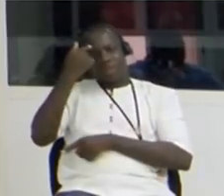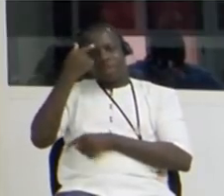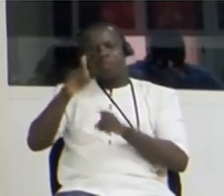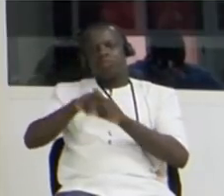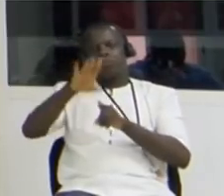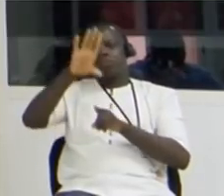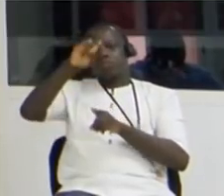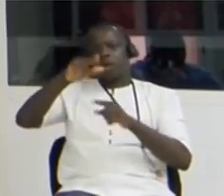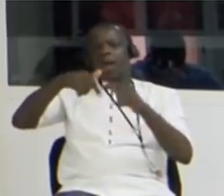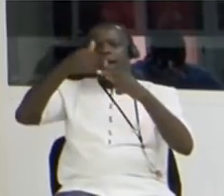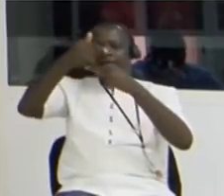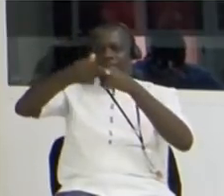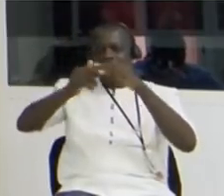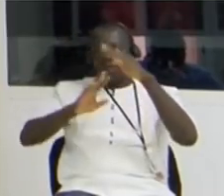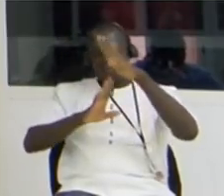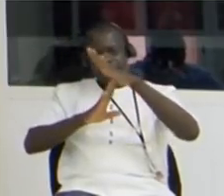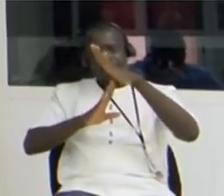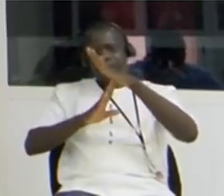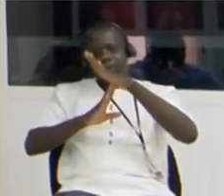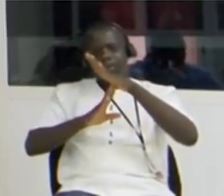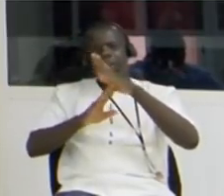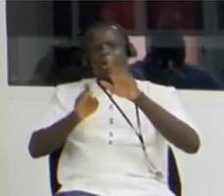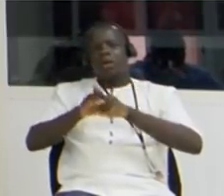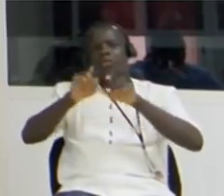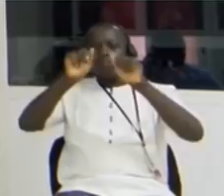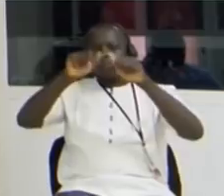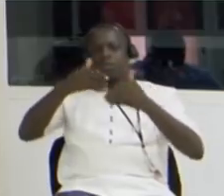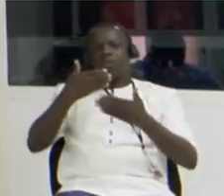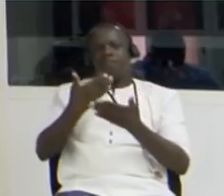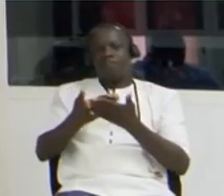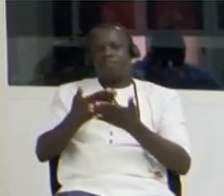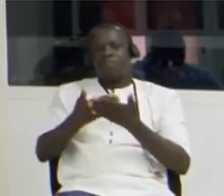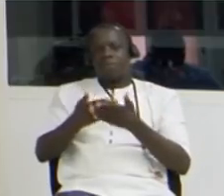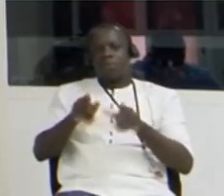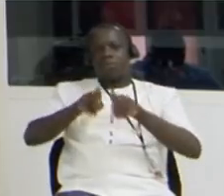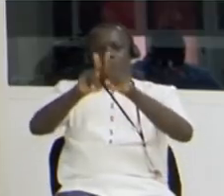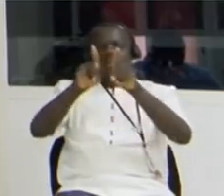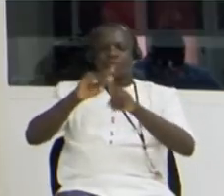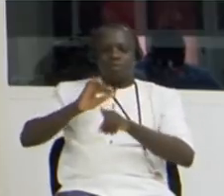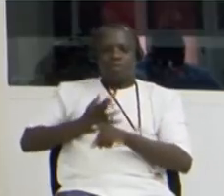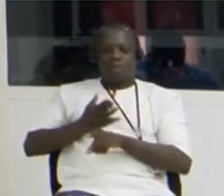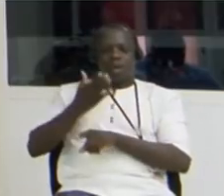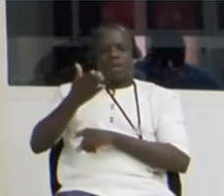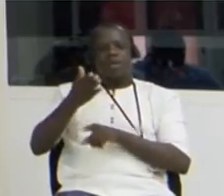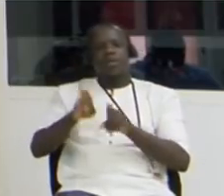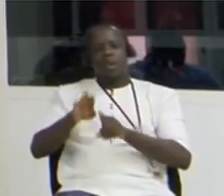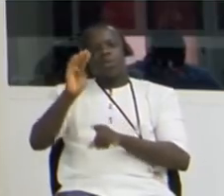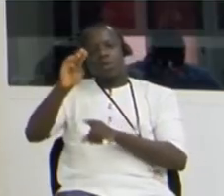after the break, and then we can conclude with her and